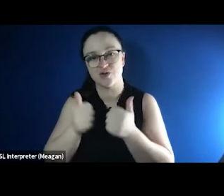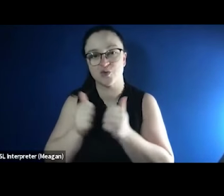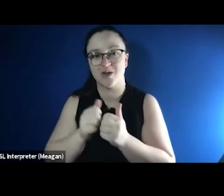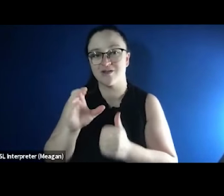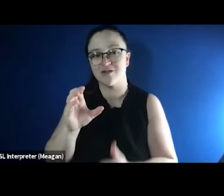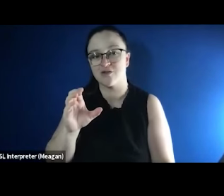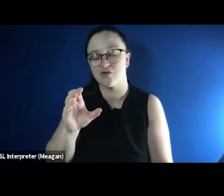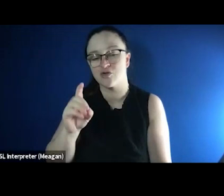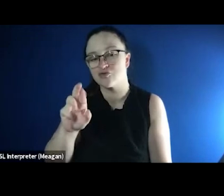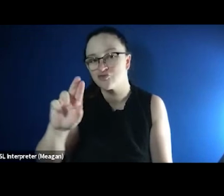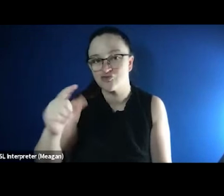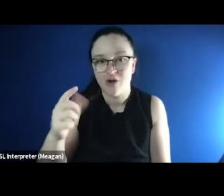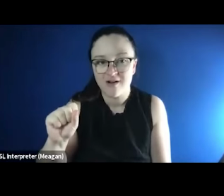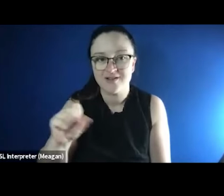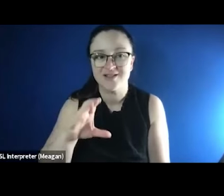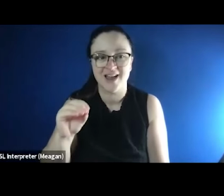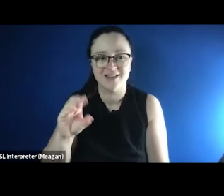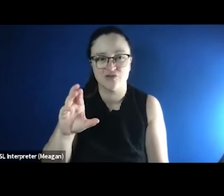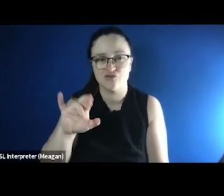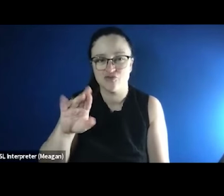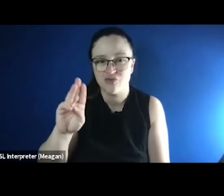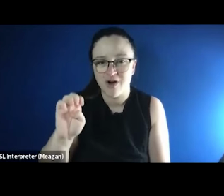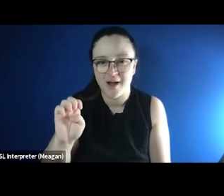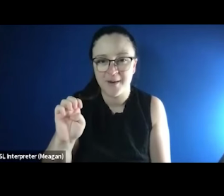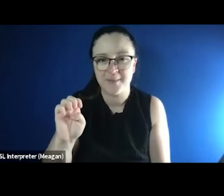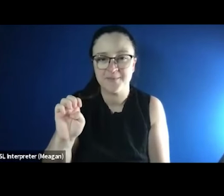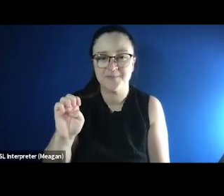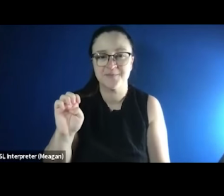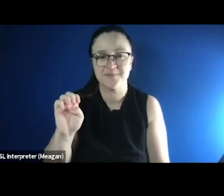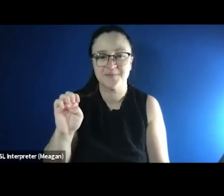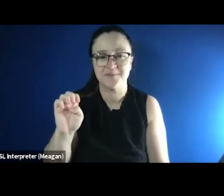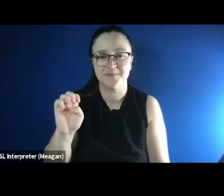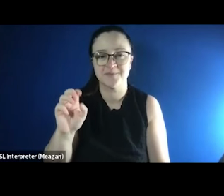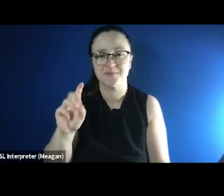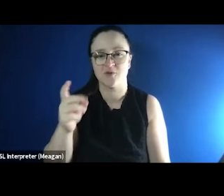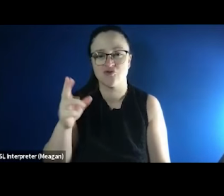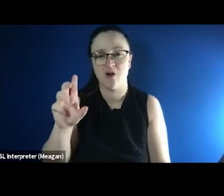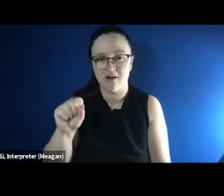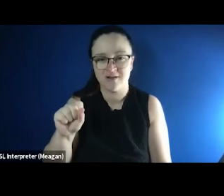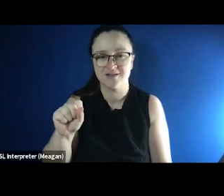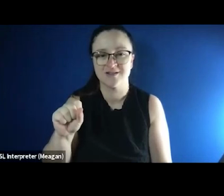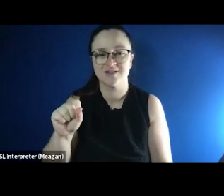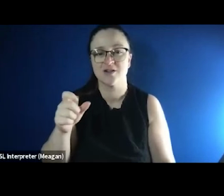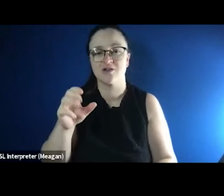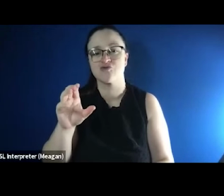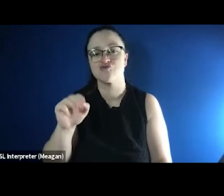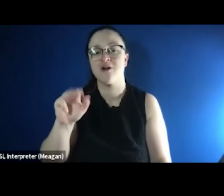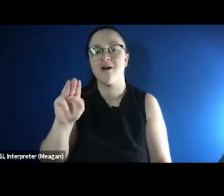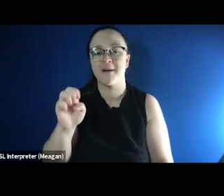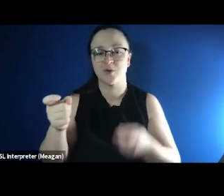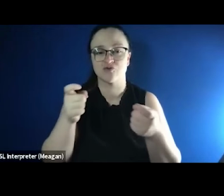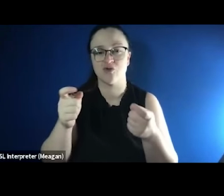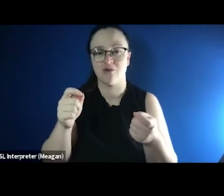94. So I wanna start here with an image from the US Census that briefly outlines that